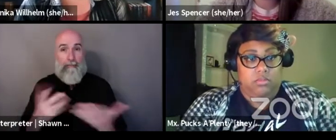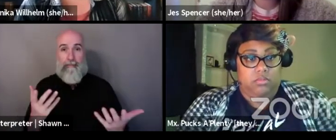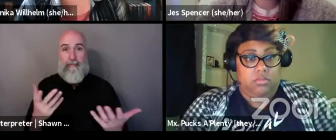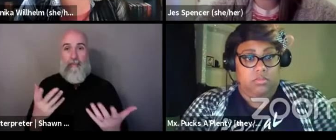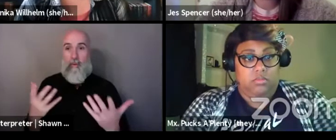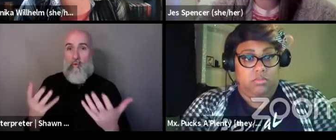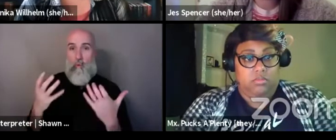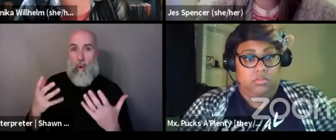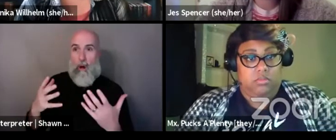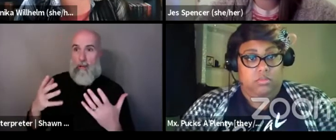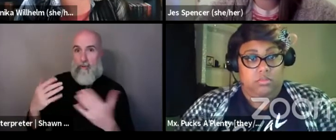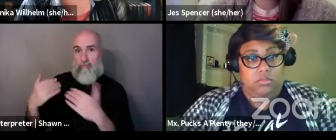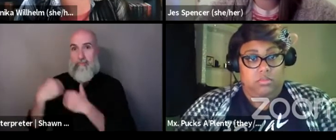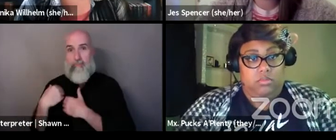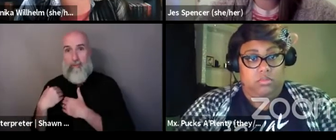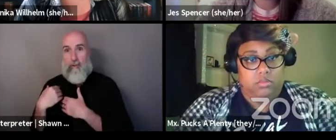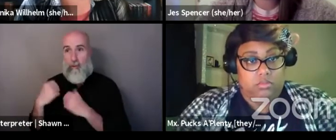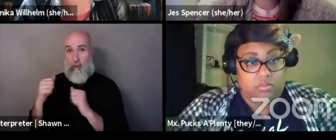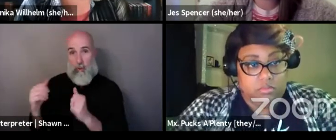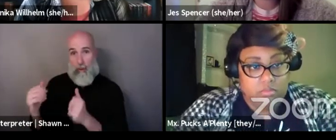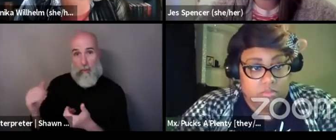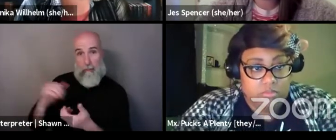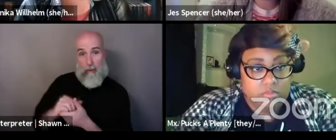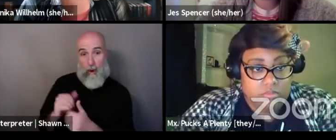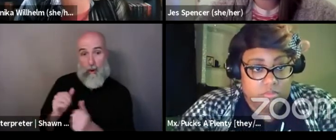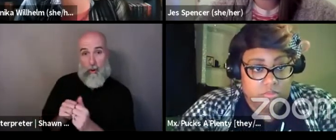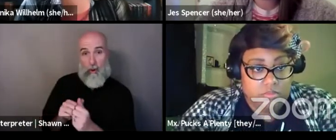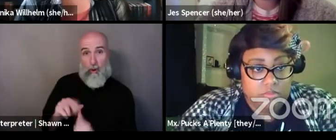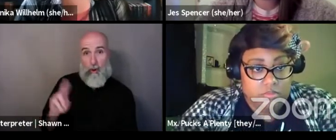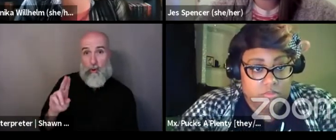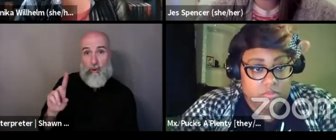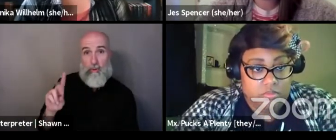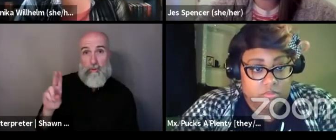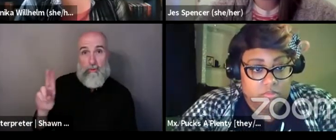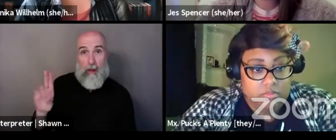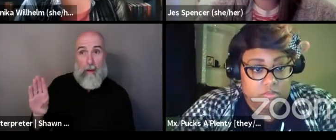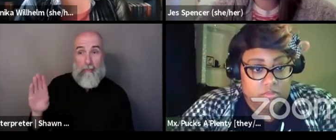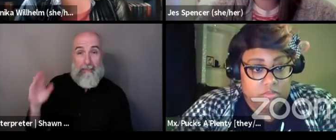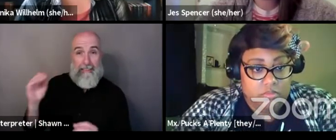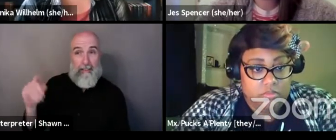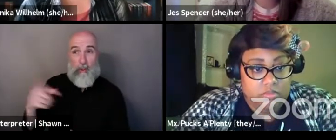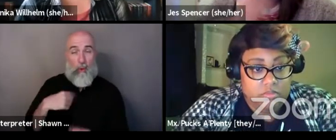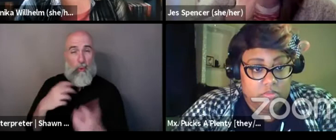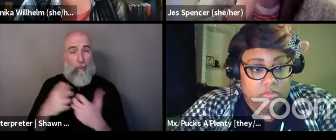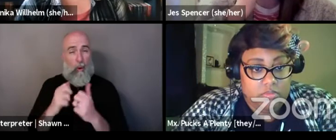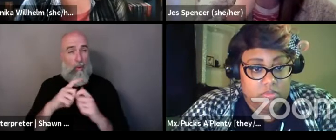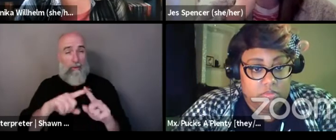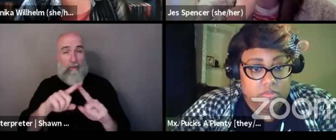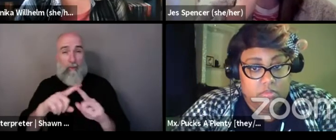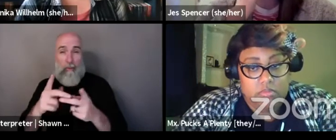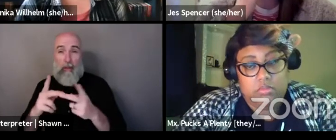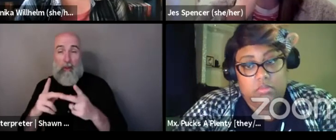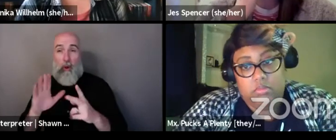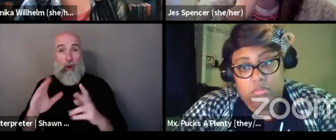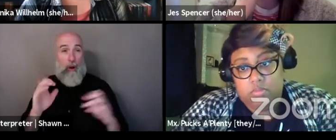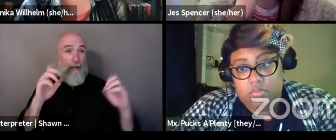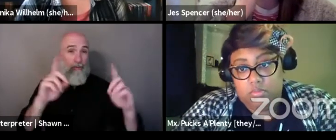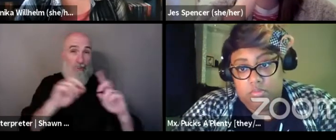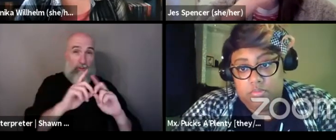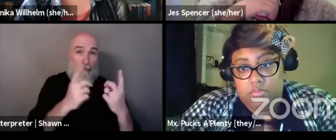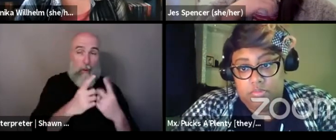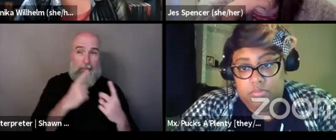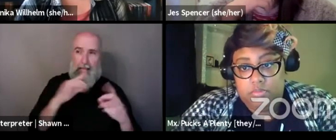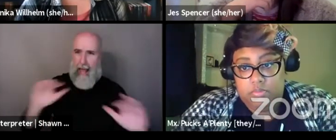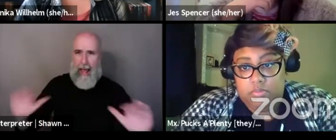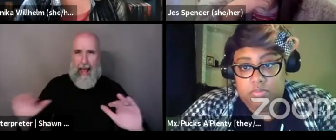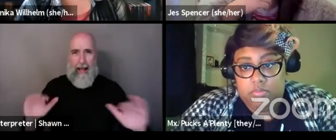to take those things on. So can we partner with like UW teaching? Can you partner with other places? Can you partner with your education department and say, hey,